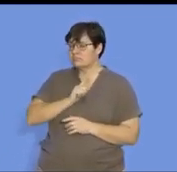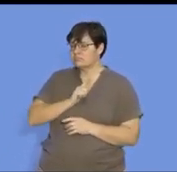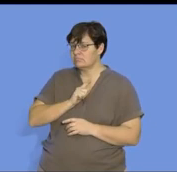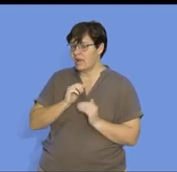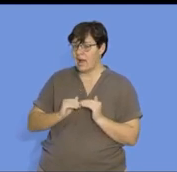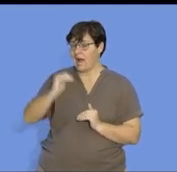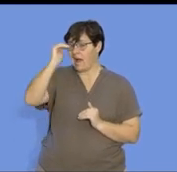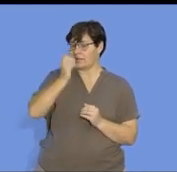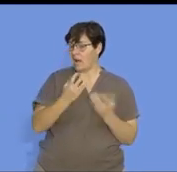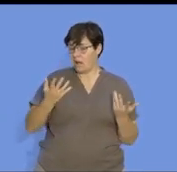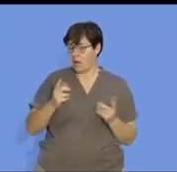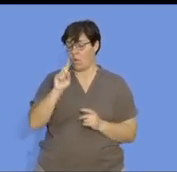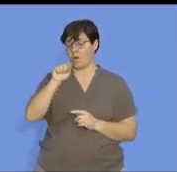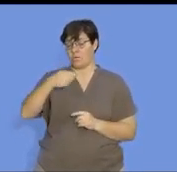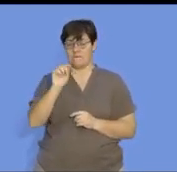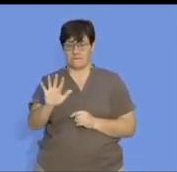1.5.